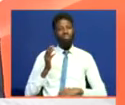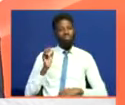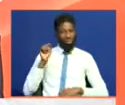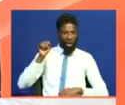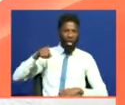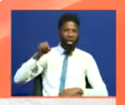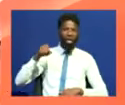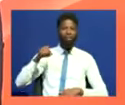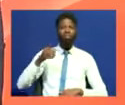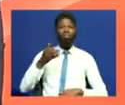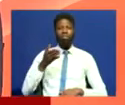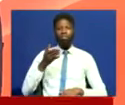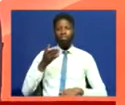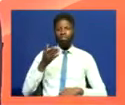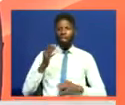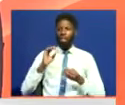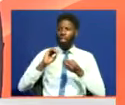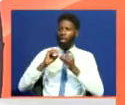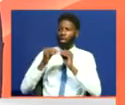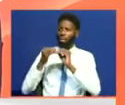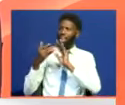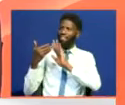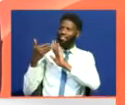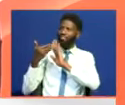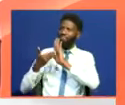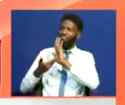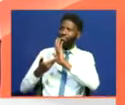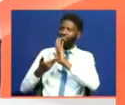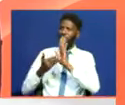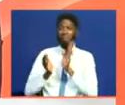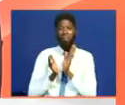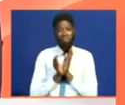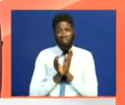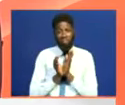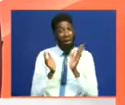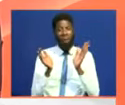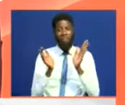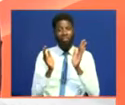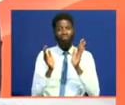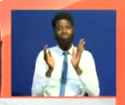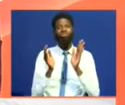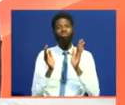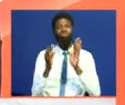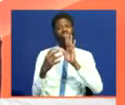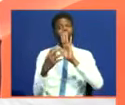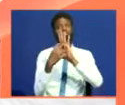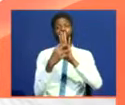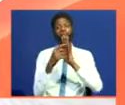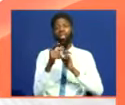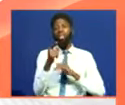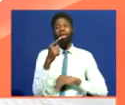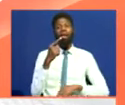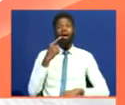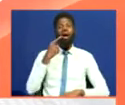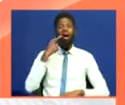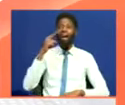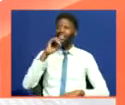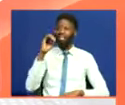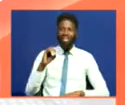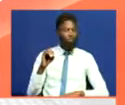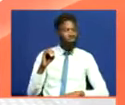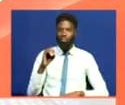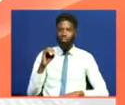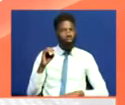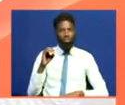shared even with the general public, are not wholesome statistics. By this I mean that those are of the reported cases, those